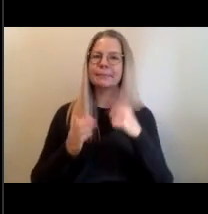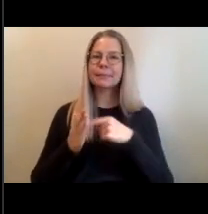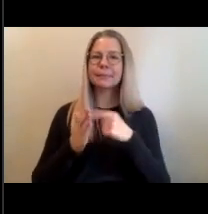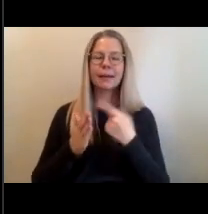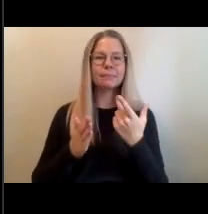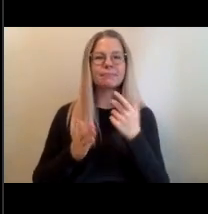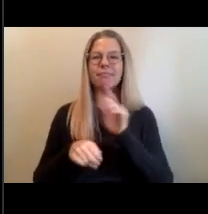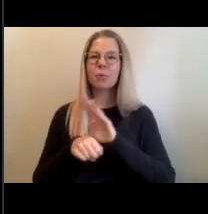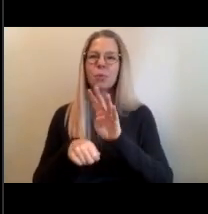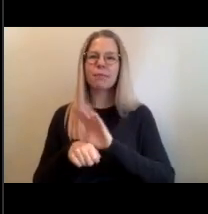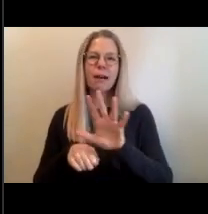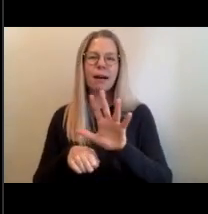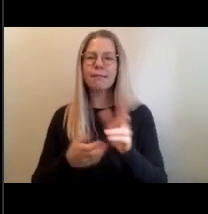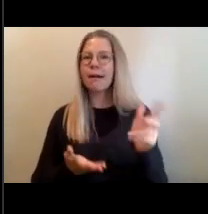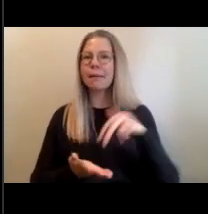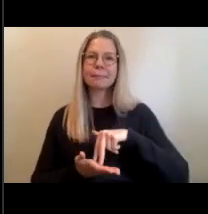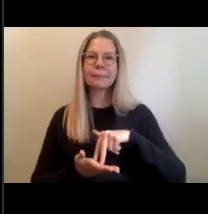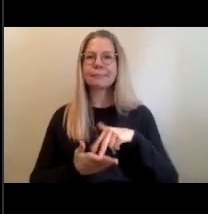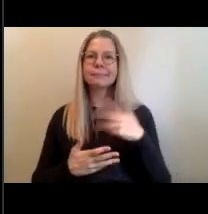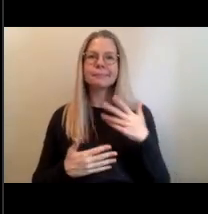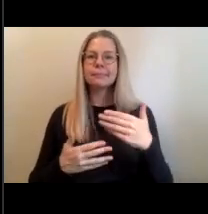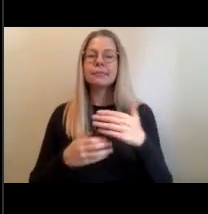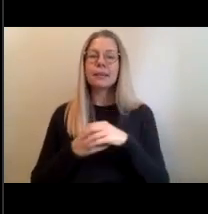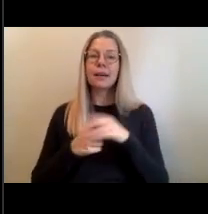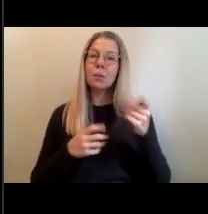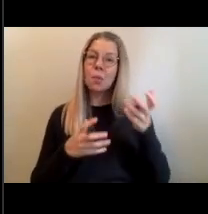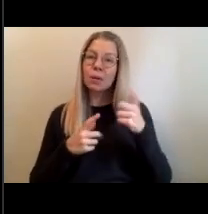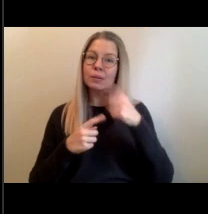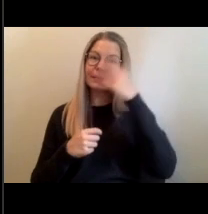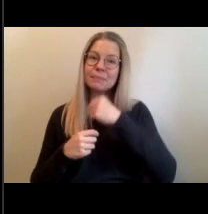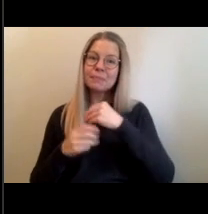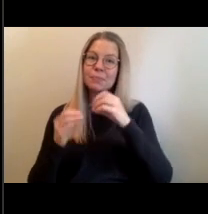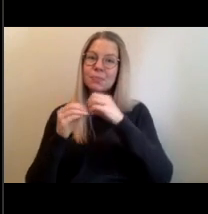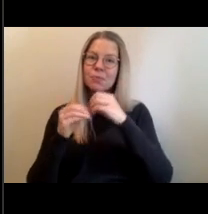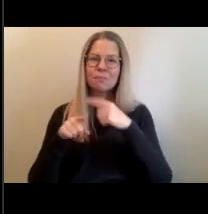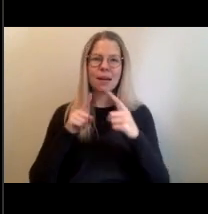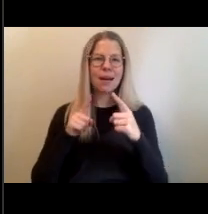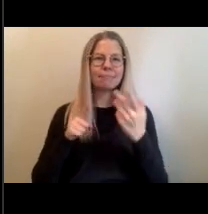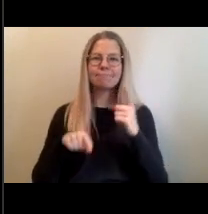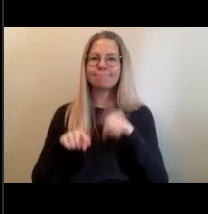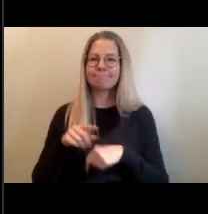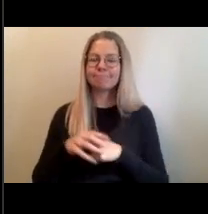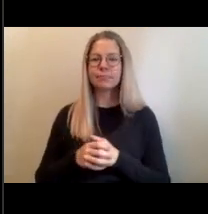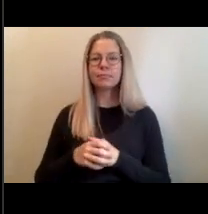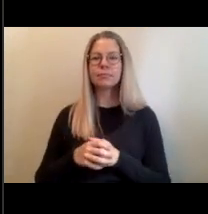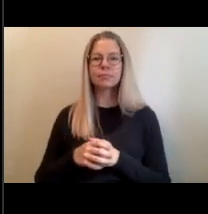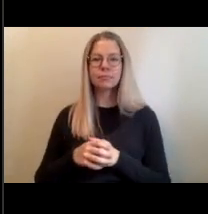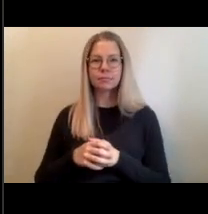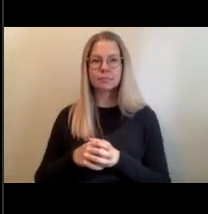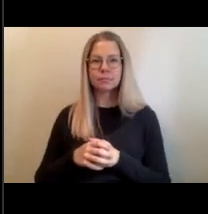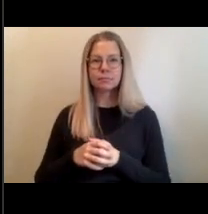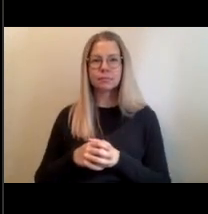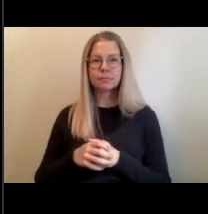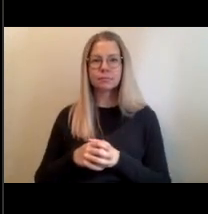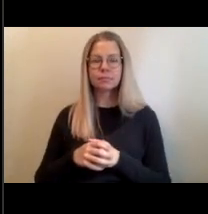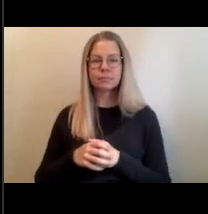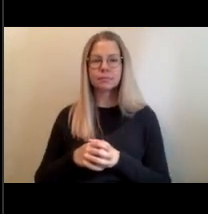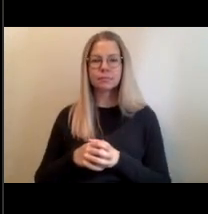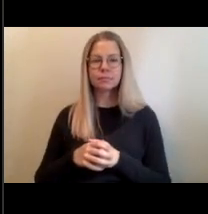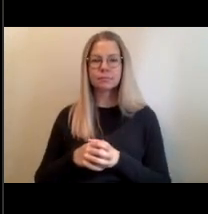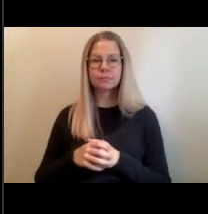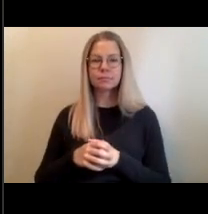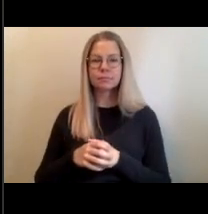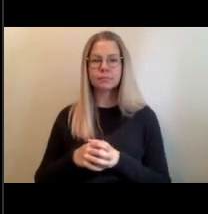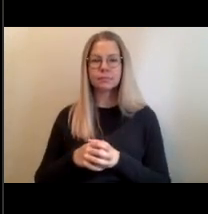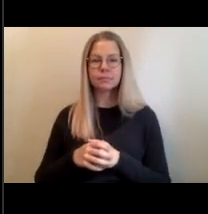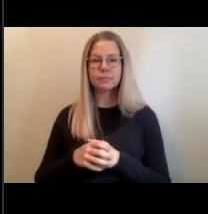4 or 5. And he wanted to be able to get back to sleep, but he couldn't. And over the course of working with me, now this is 6 to 8 weeks here, going